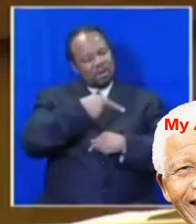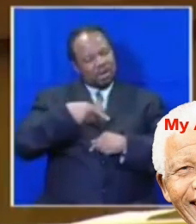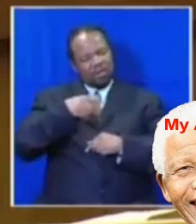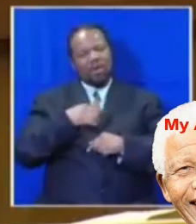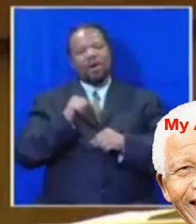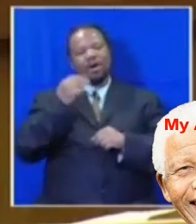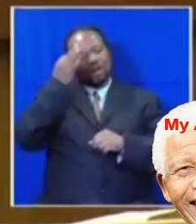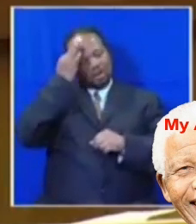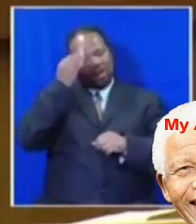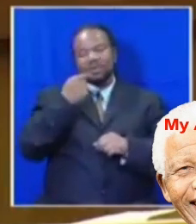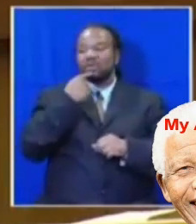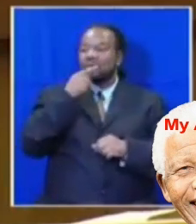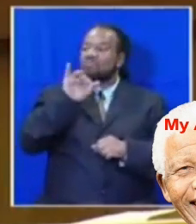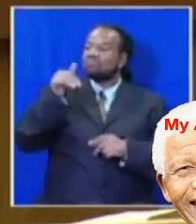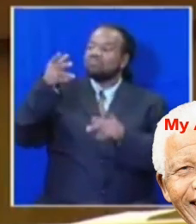of that High Court.